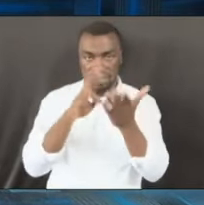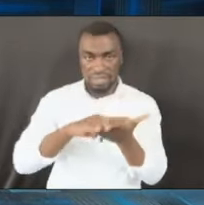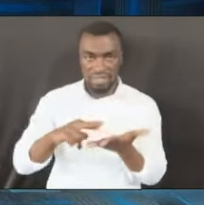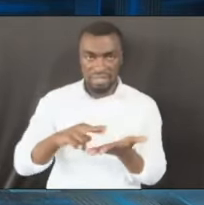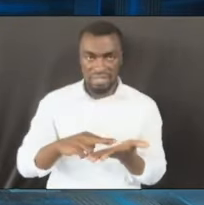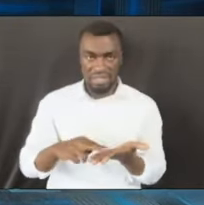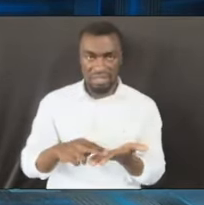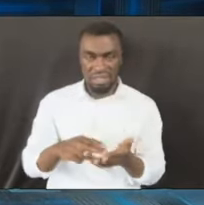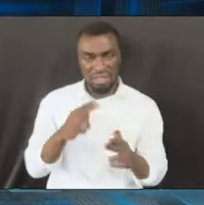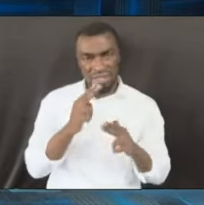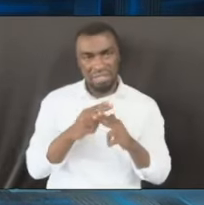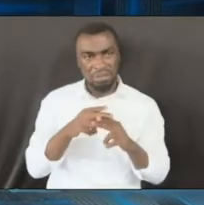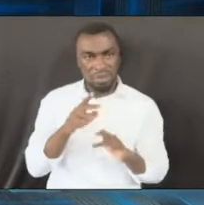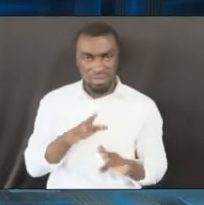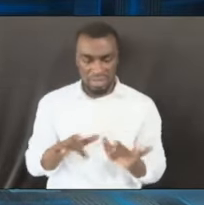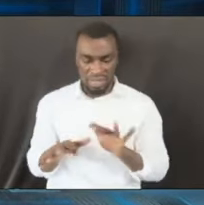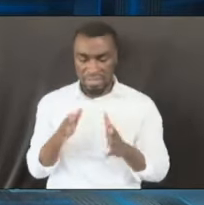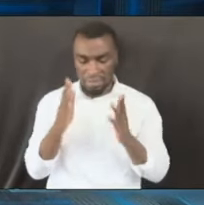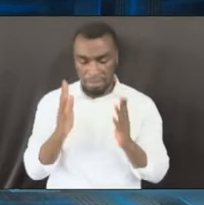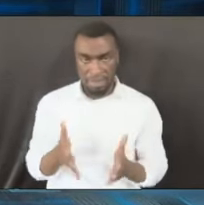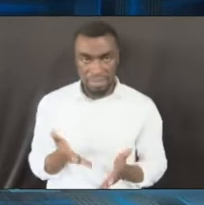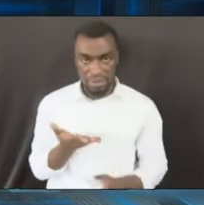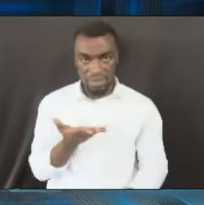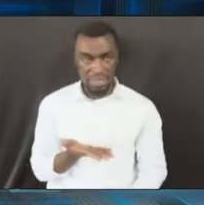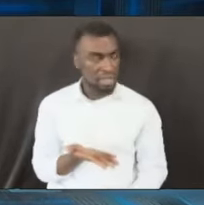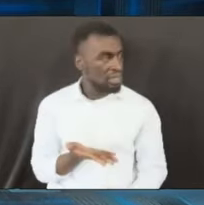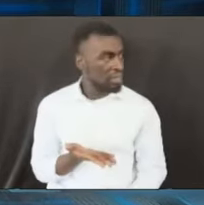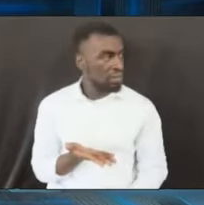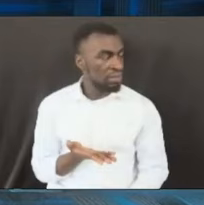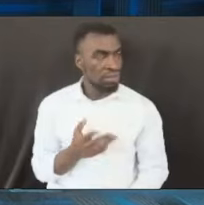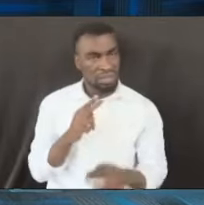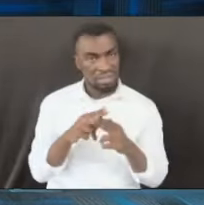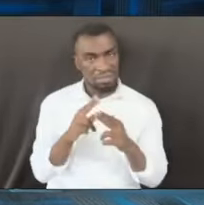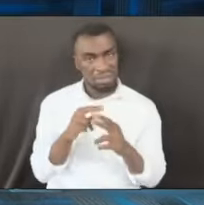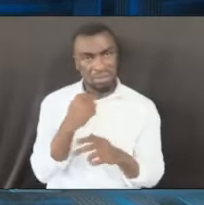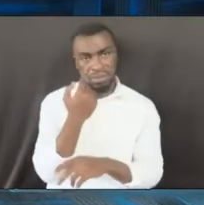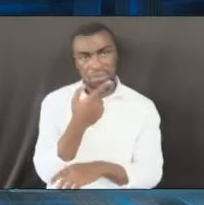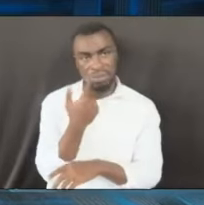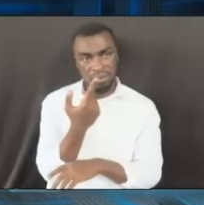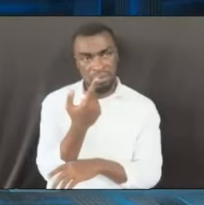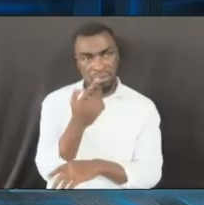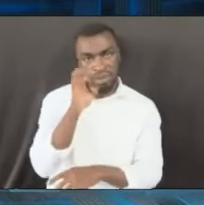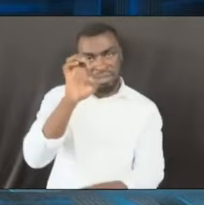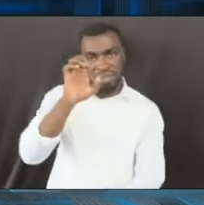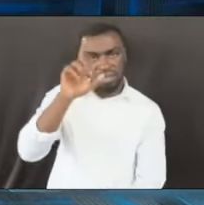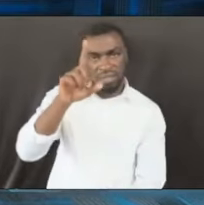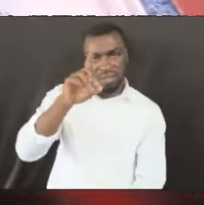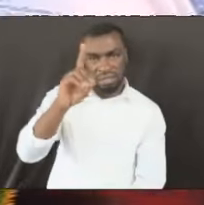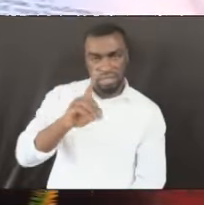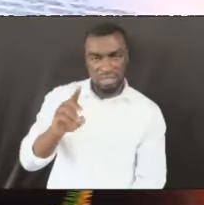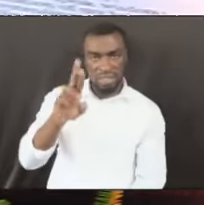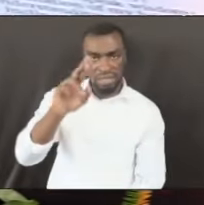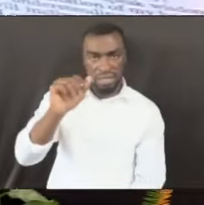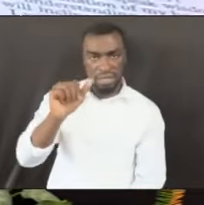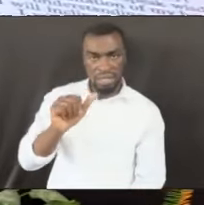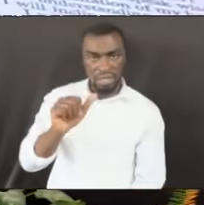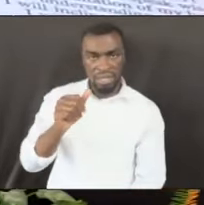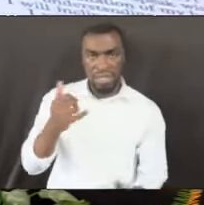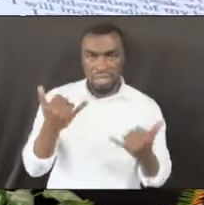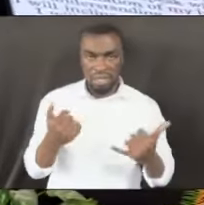of the clerk here? The name of the clerk? Ezra. So we have now two